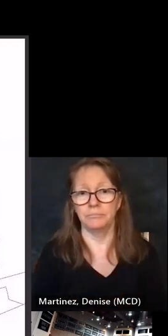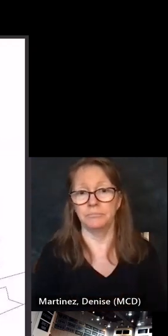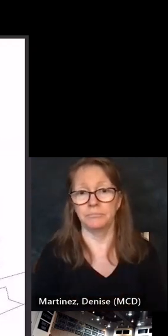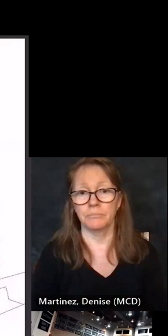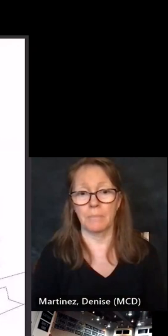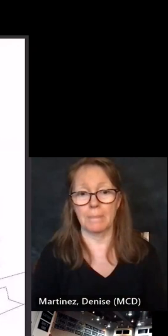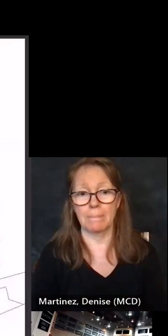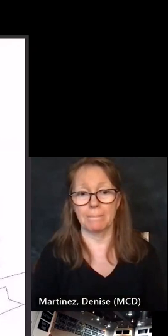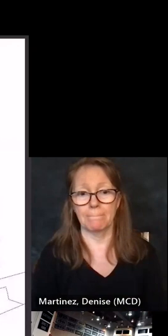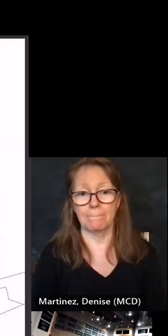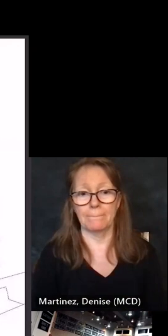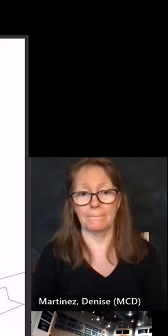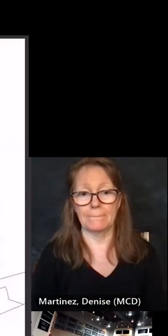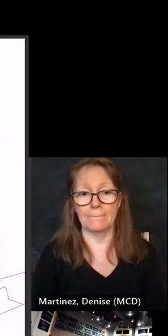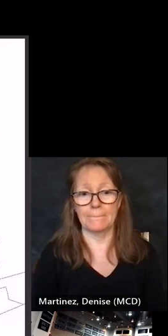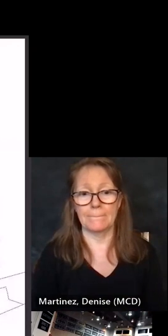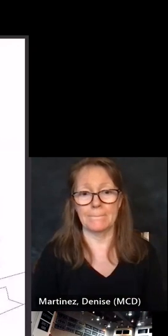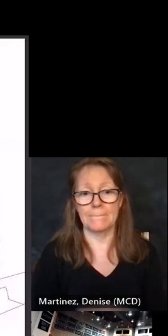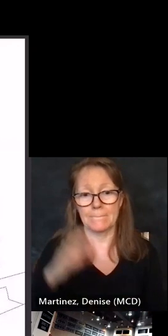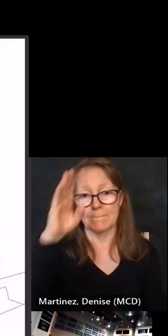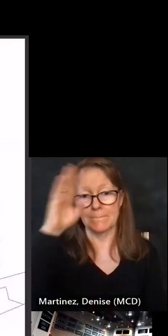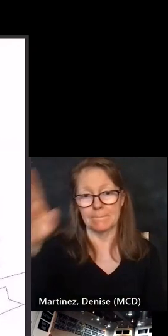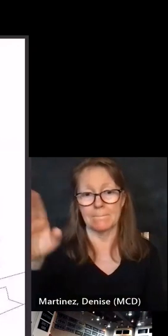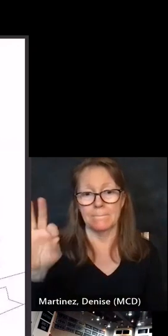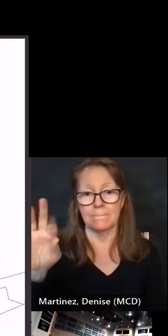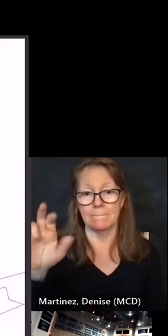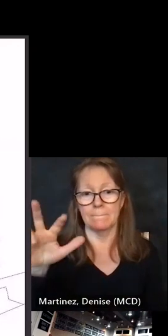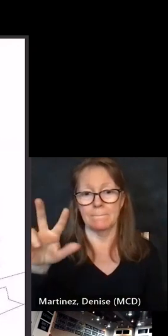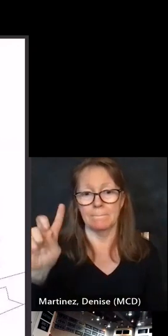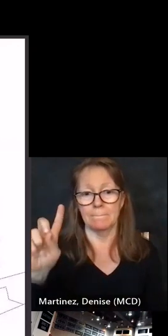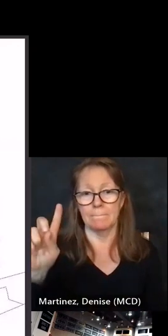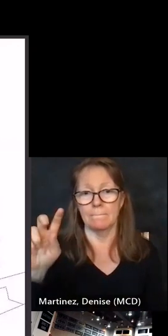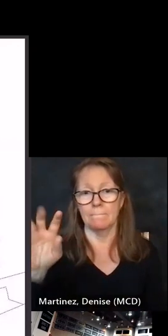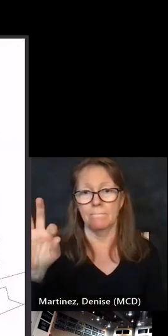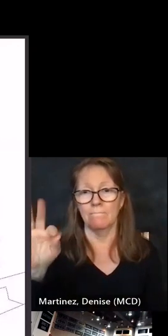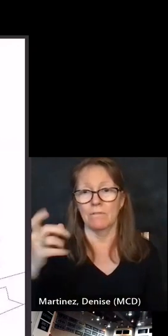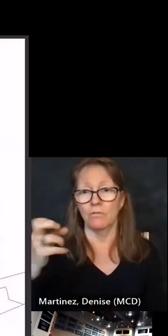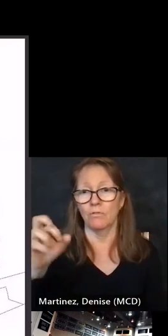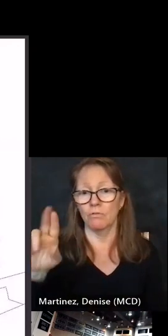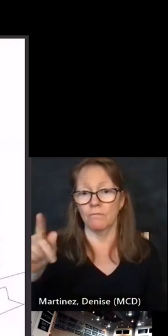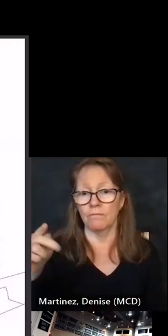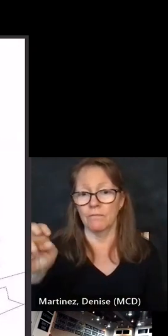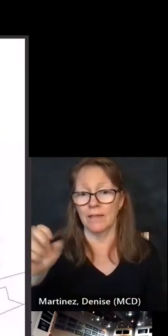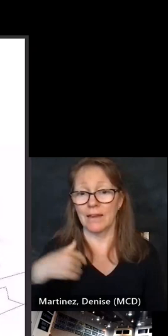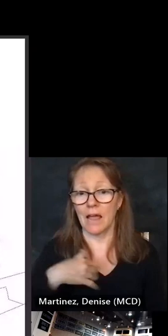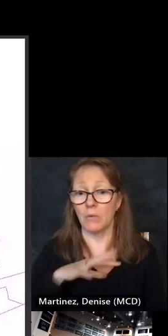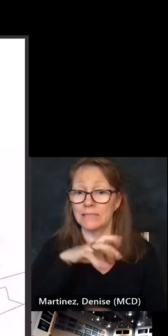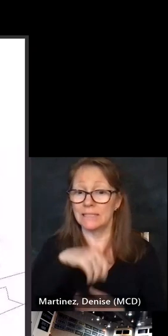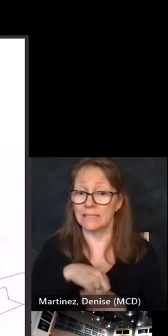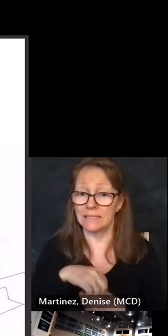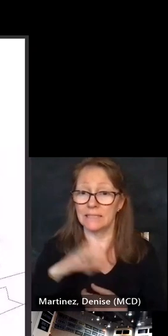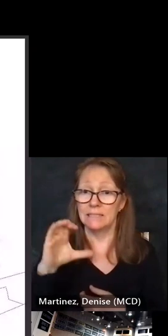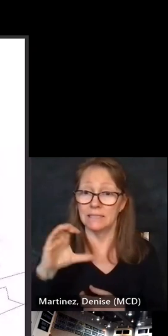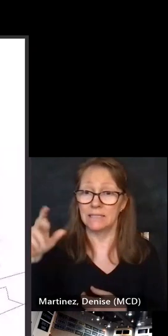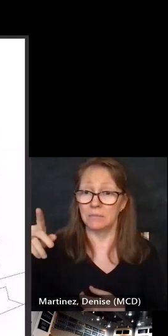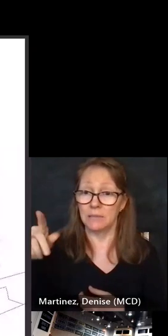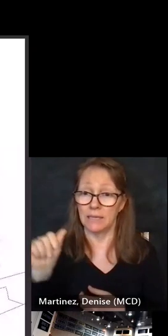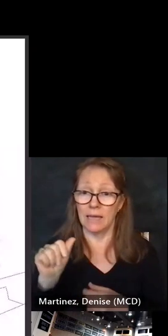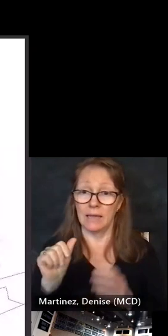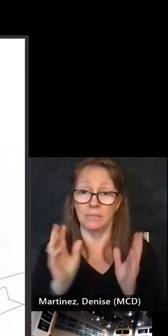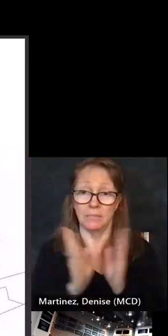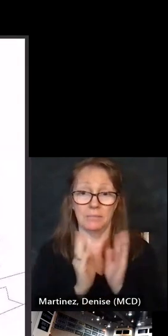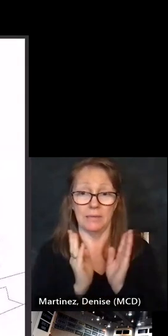Hi, my name is Fred Betterline, and I was actually in CCPAY meetings here many years